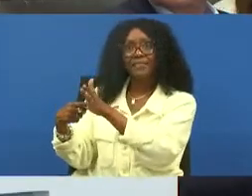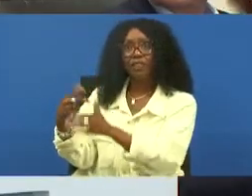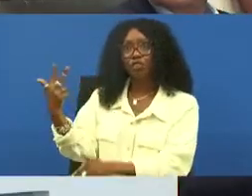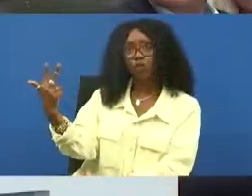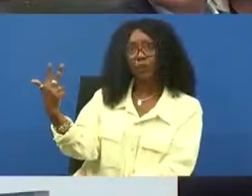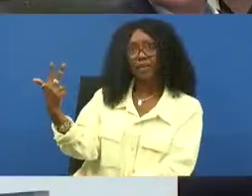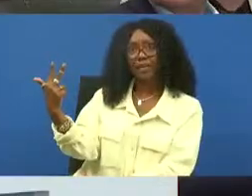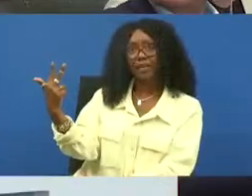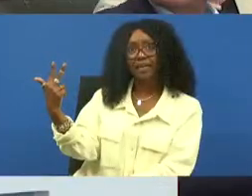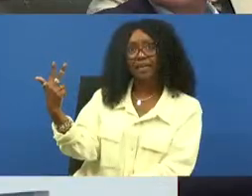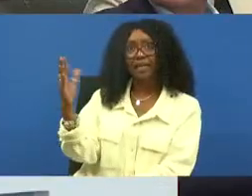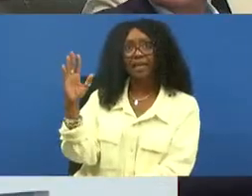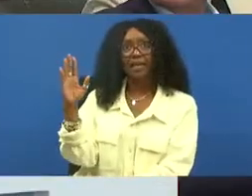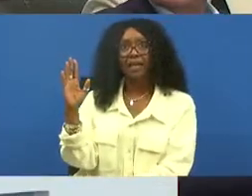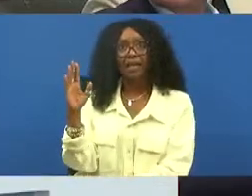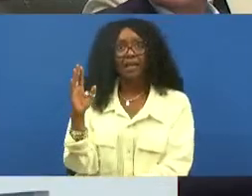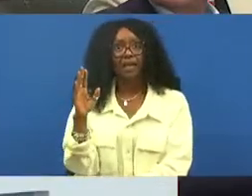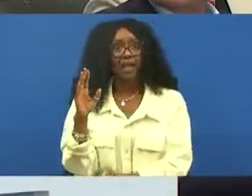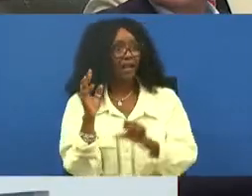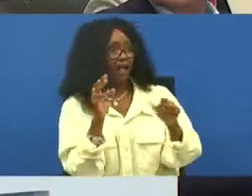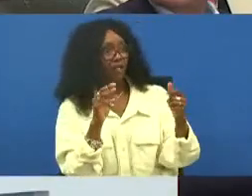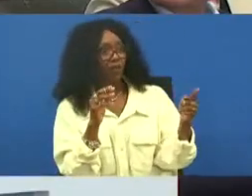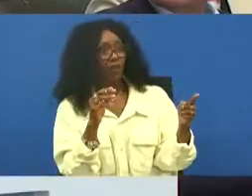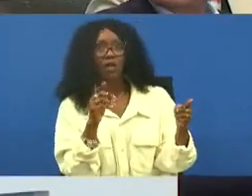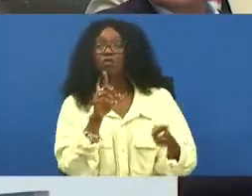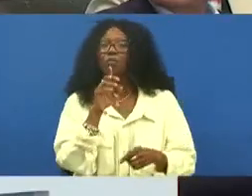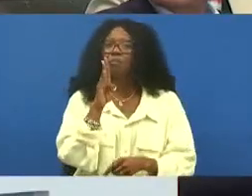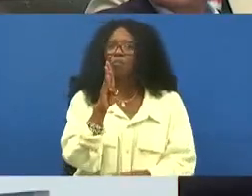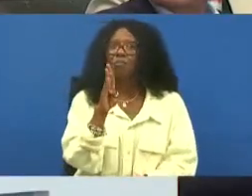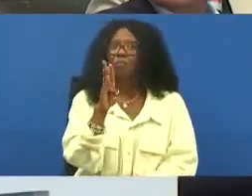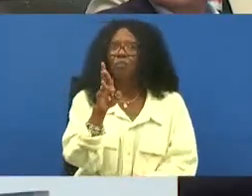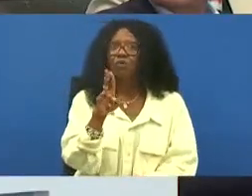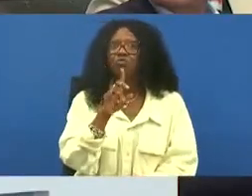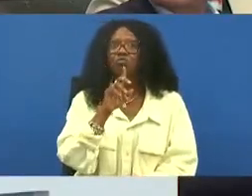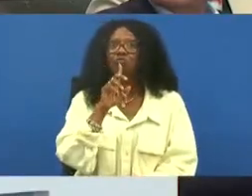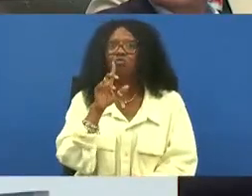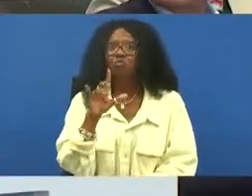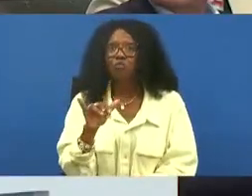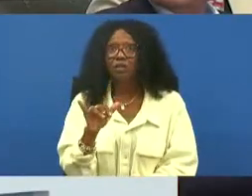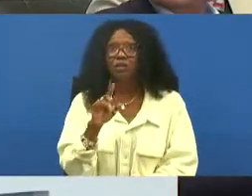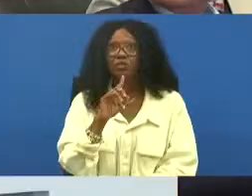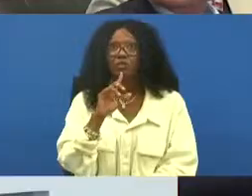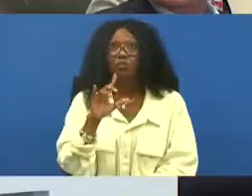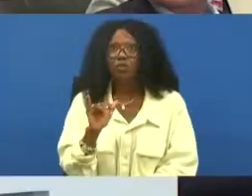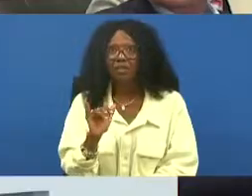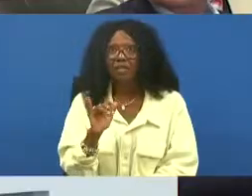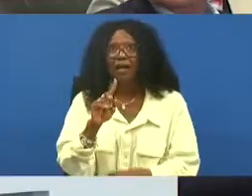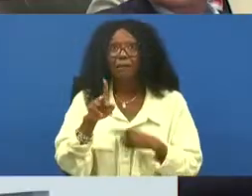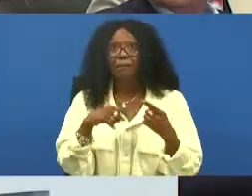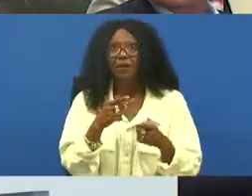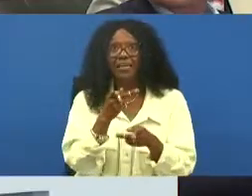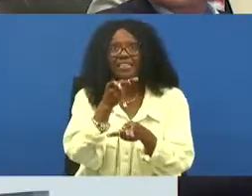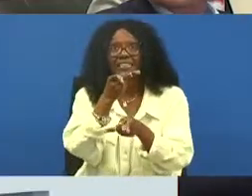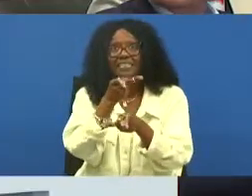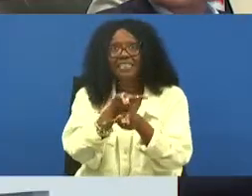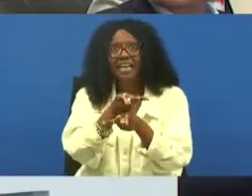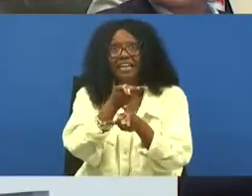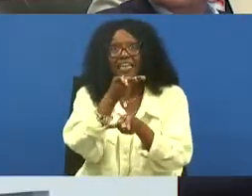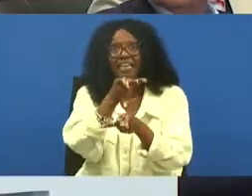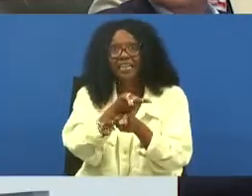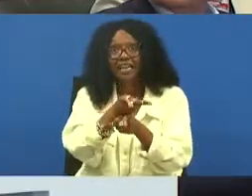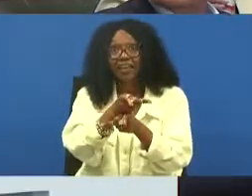Baton Rouge is really right now reeling about taking care of the